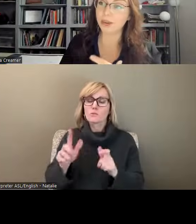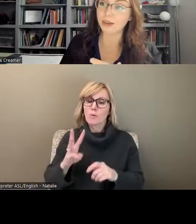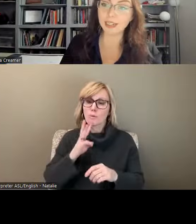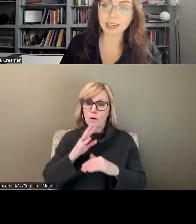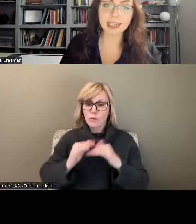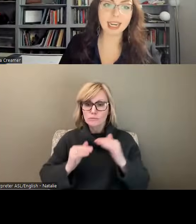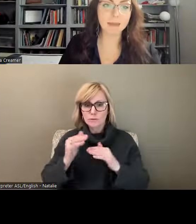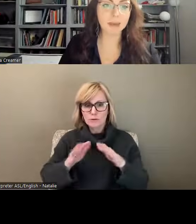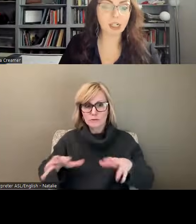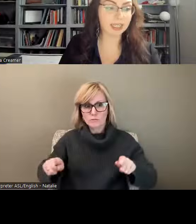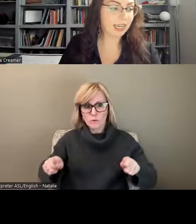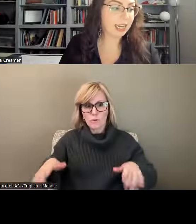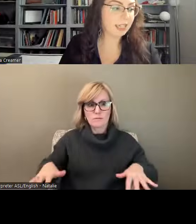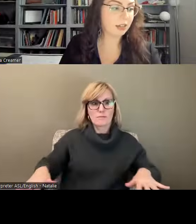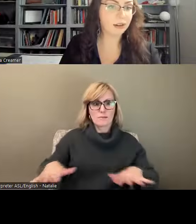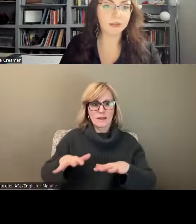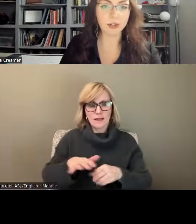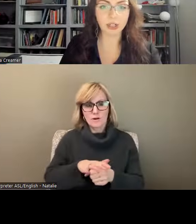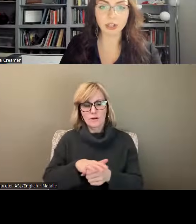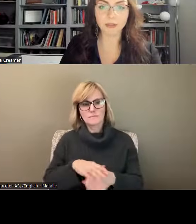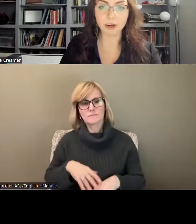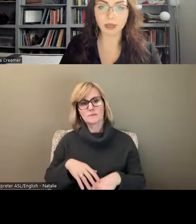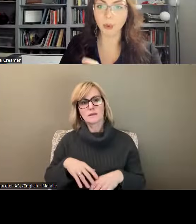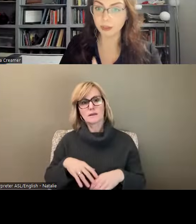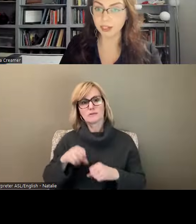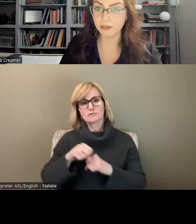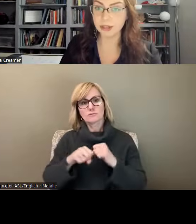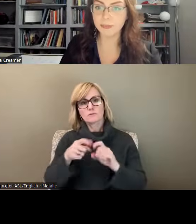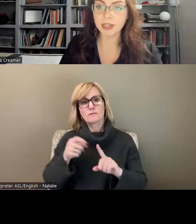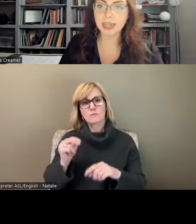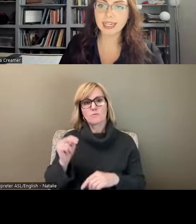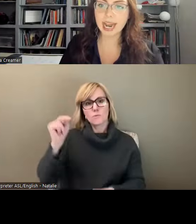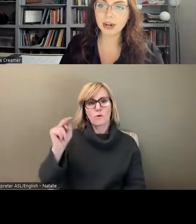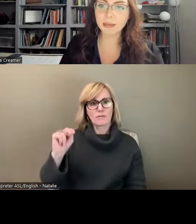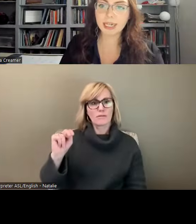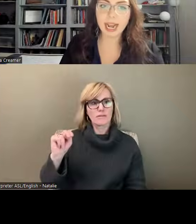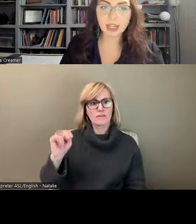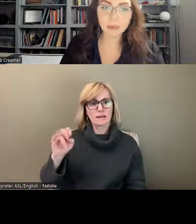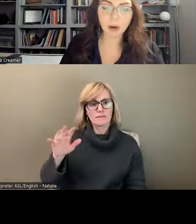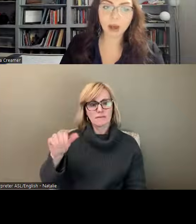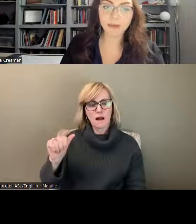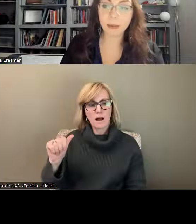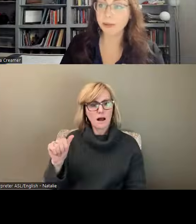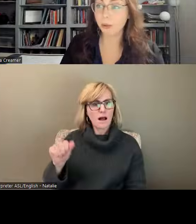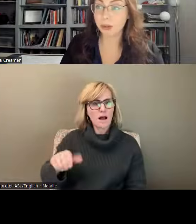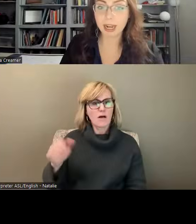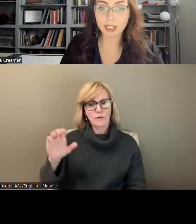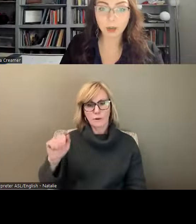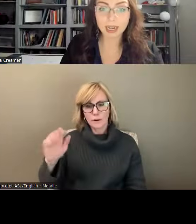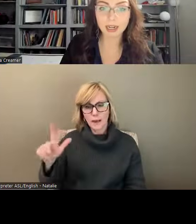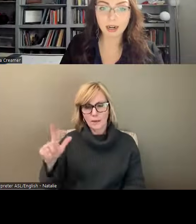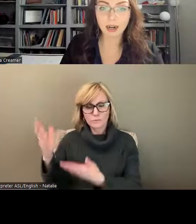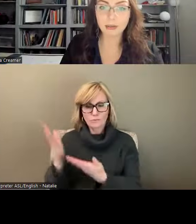over the surrounding landscape, especially in the case of structures from the north of Nineveh. Sennacherib's canals brought water from up to 40